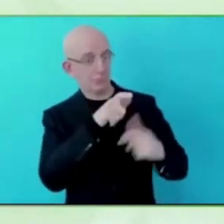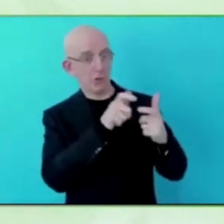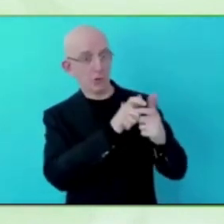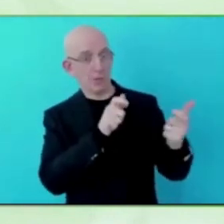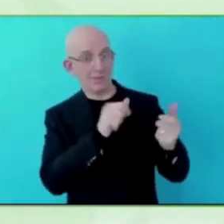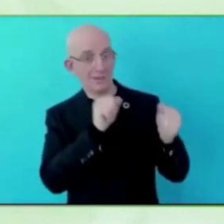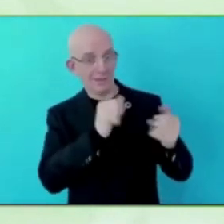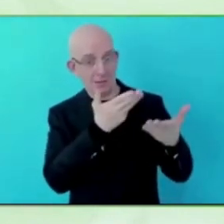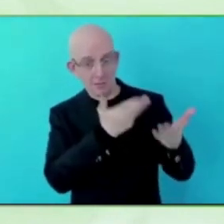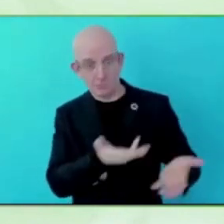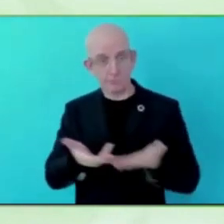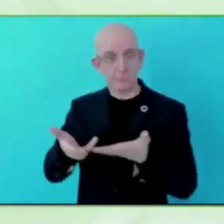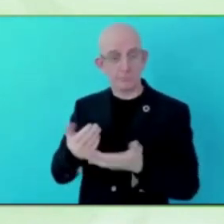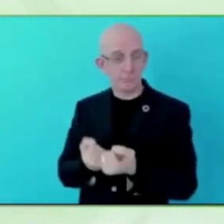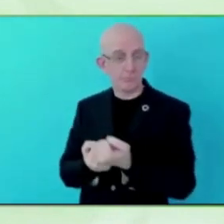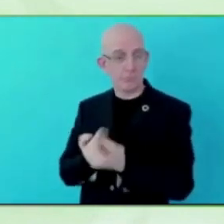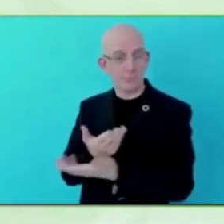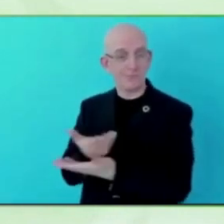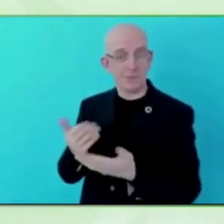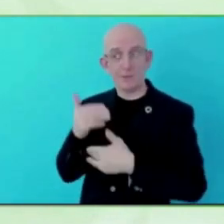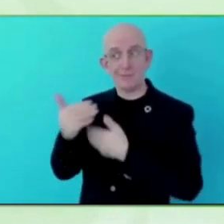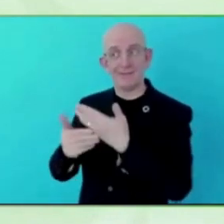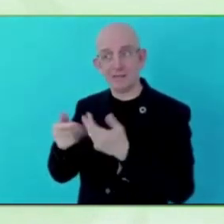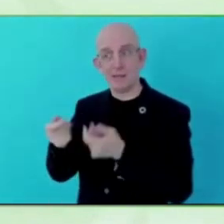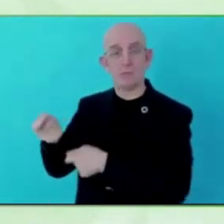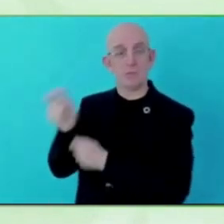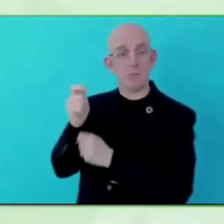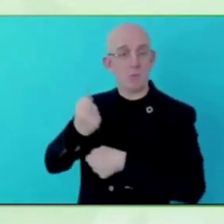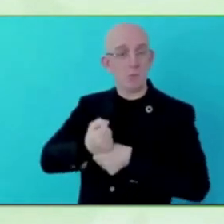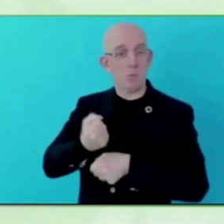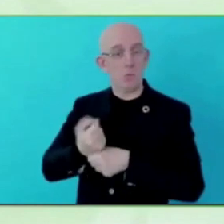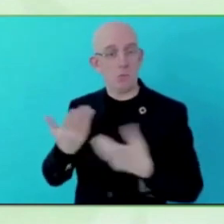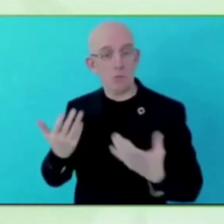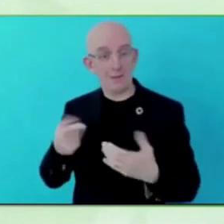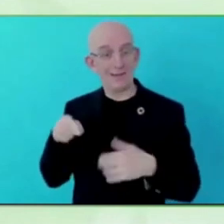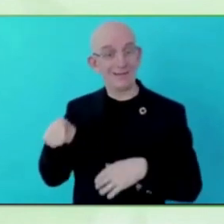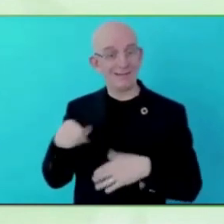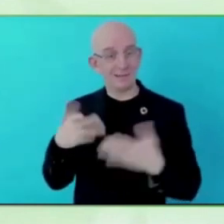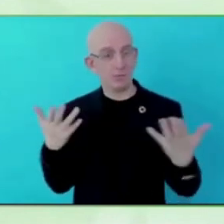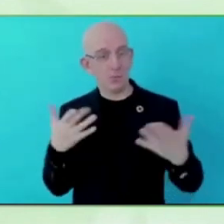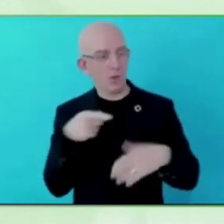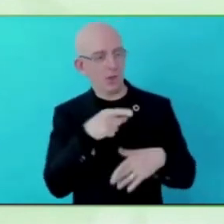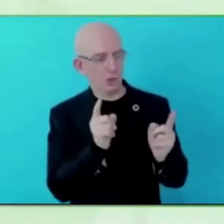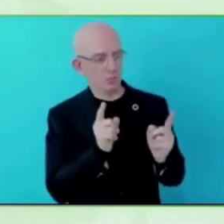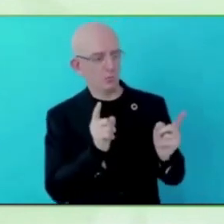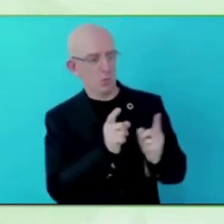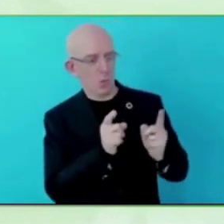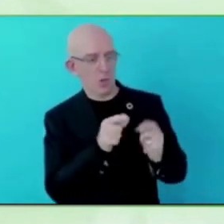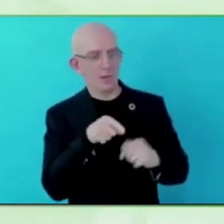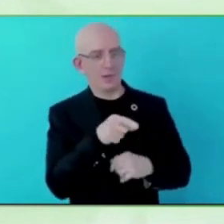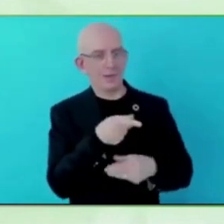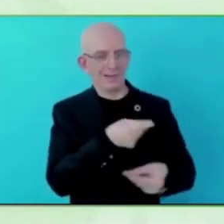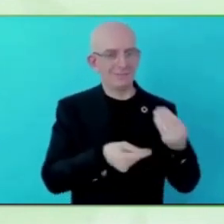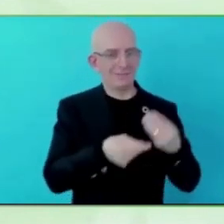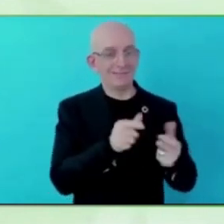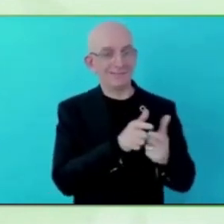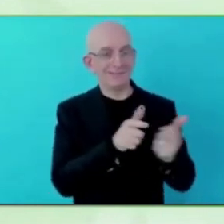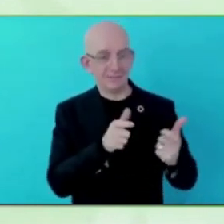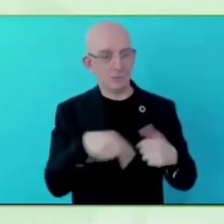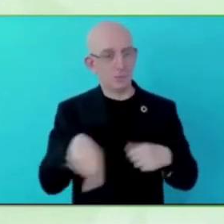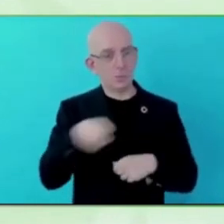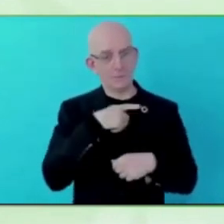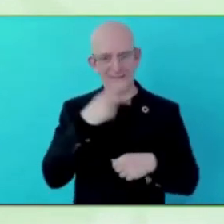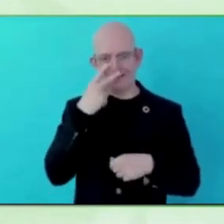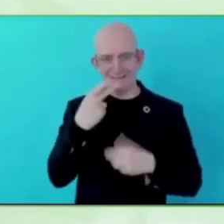well as building the disability confidence of the business sector. So we would encourage anyone who is working with